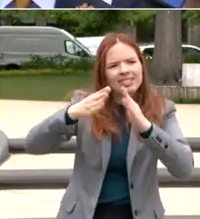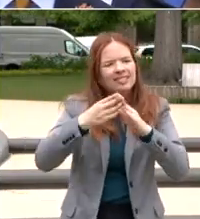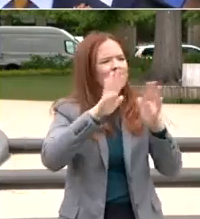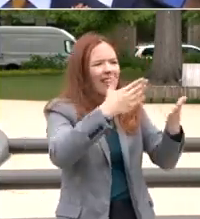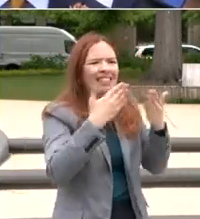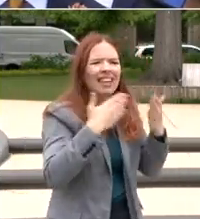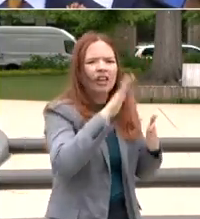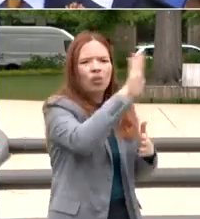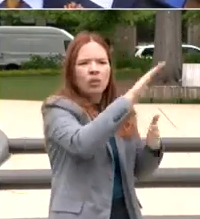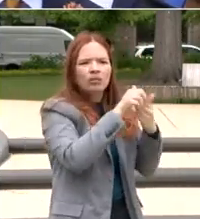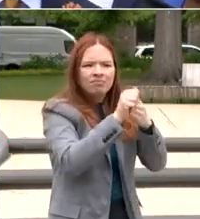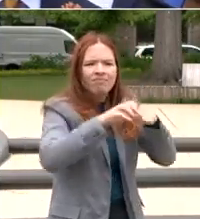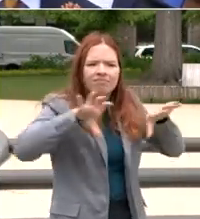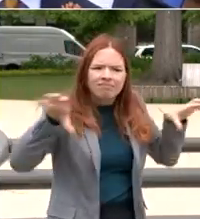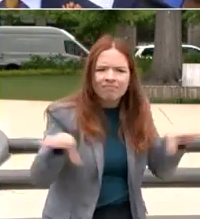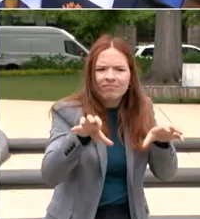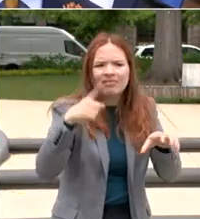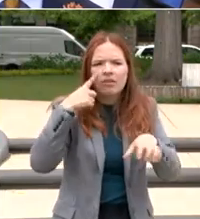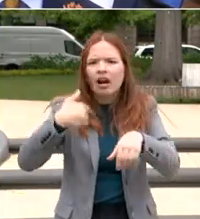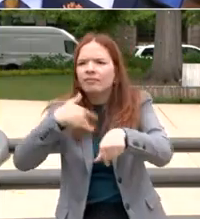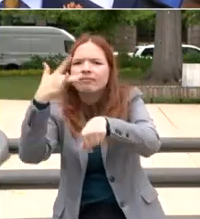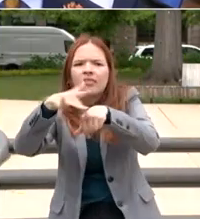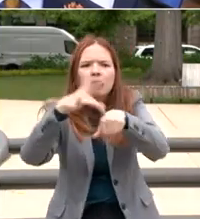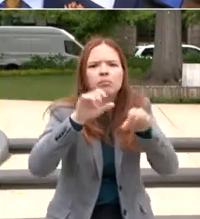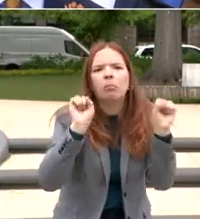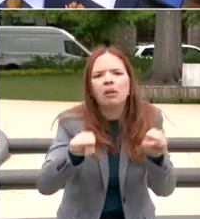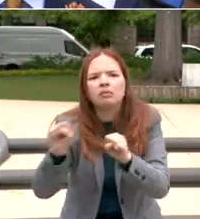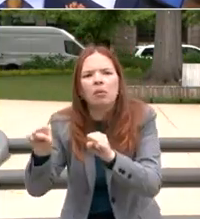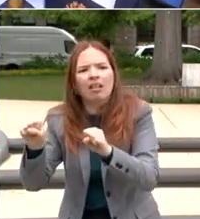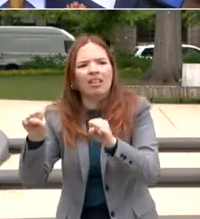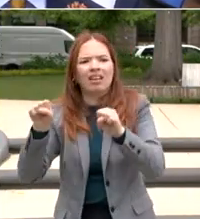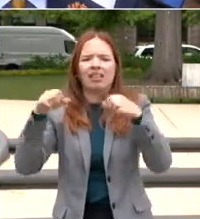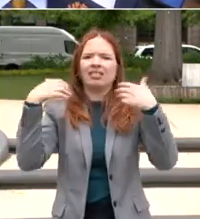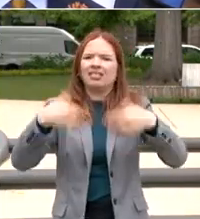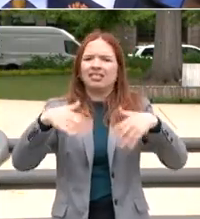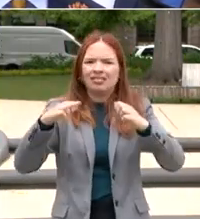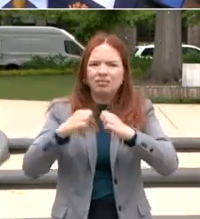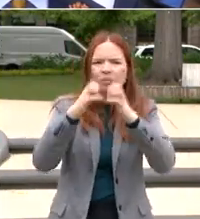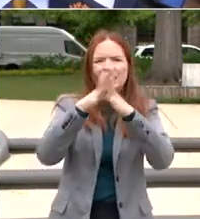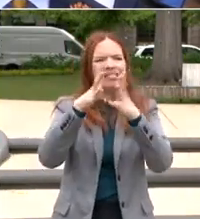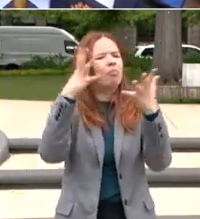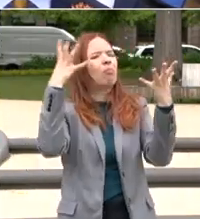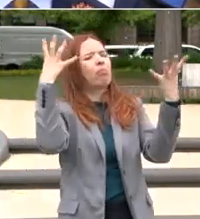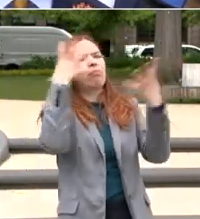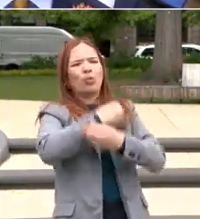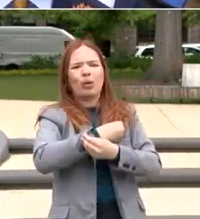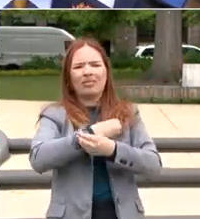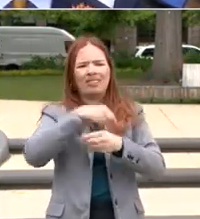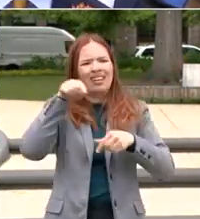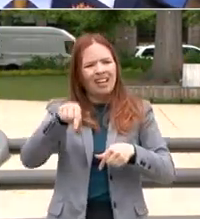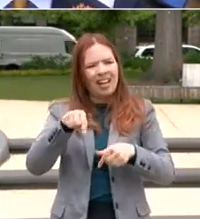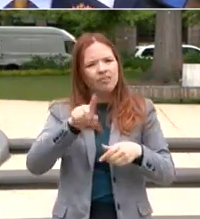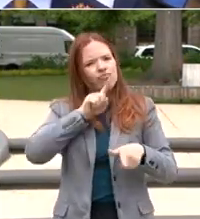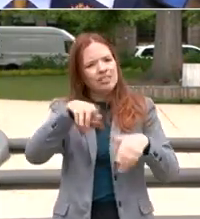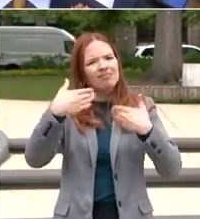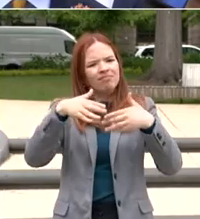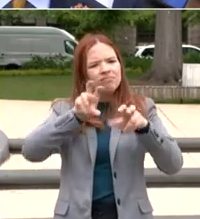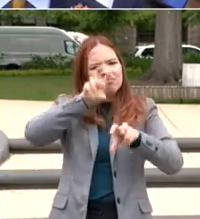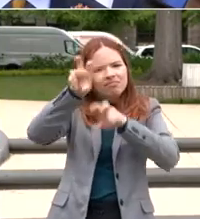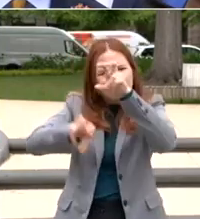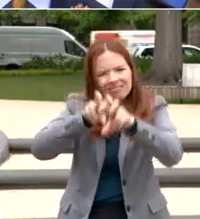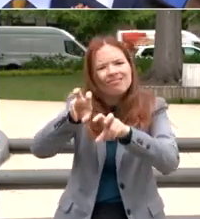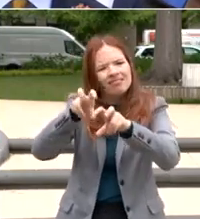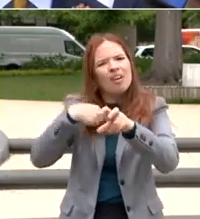around making this space possible. And those are exactly the kinds of investments that are necessary to propel the kind of comeback that we